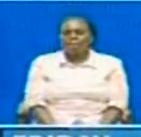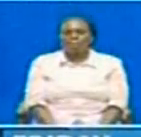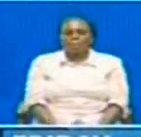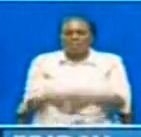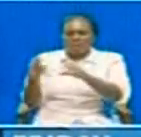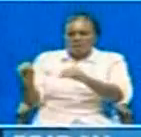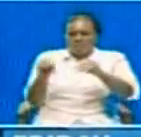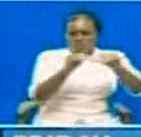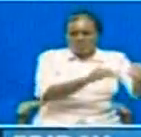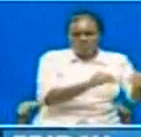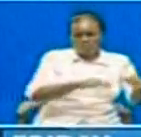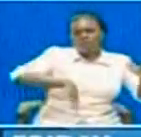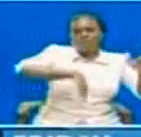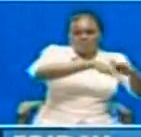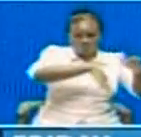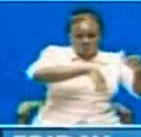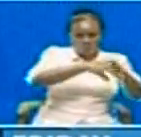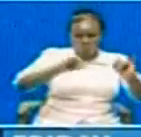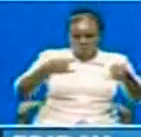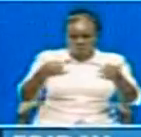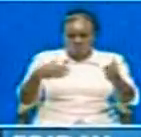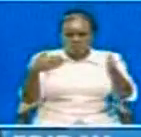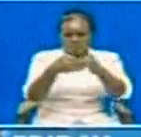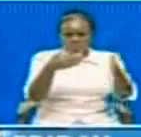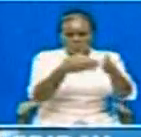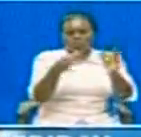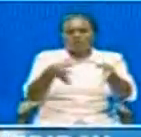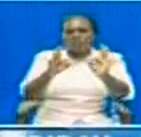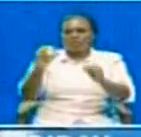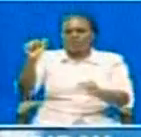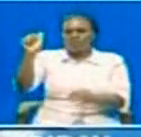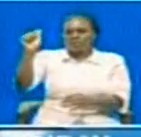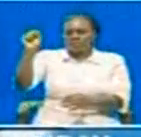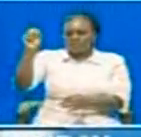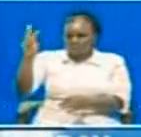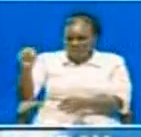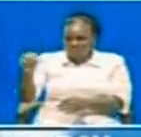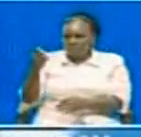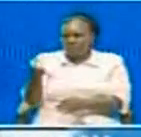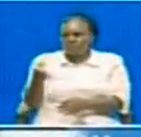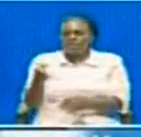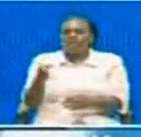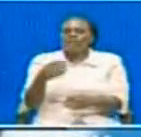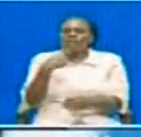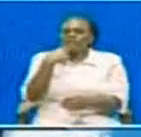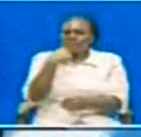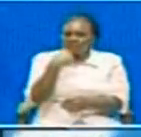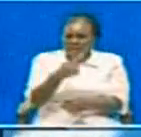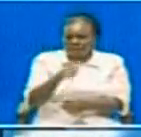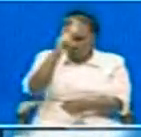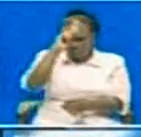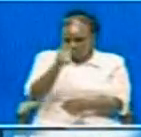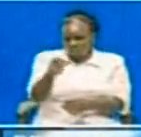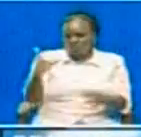And shifting gears to some football news now, banned football officials Sammy Sholley and Dan Shikanda have managed to convince a High Court judge